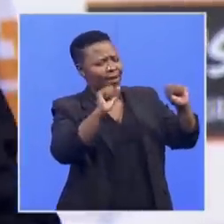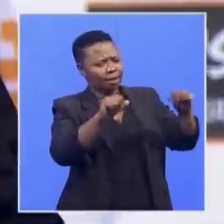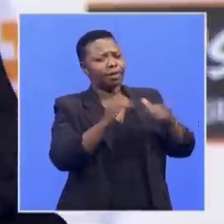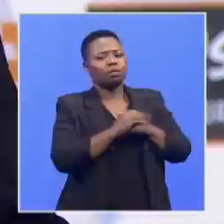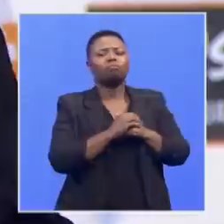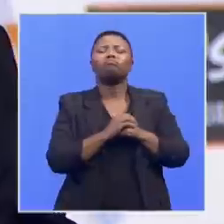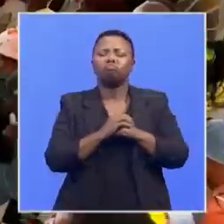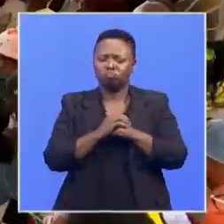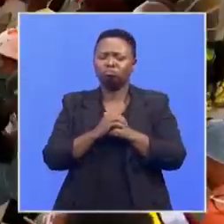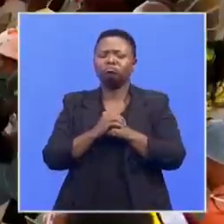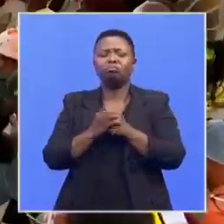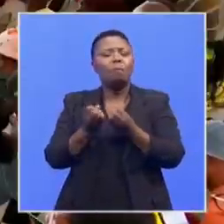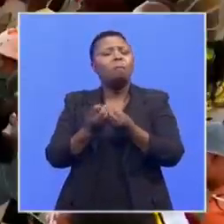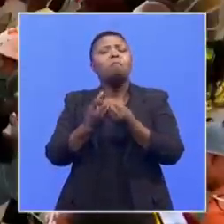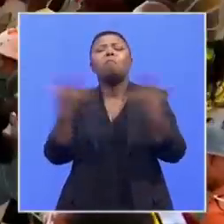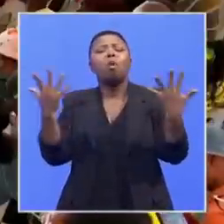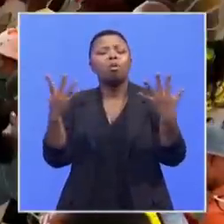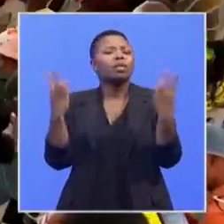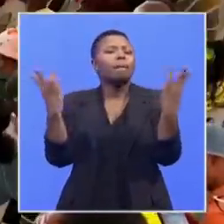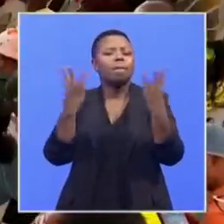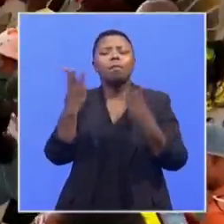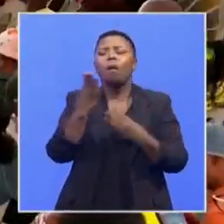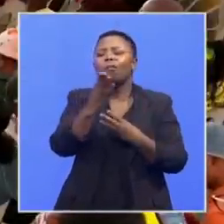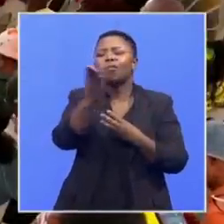Batho ba bantsi